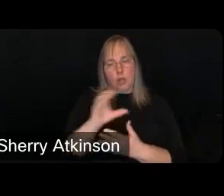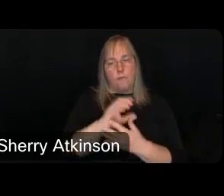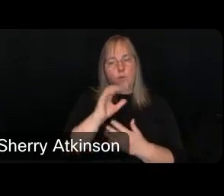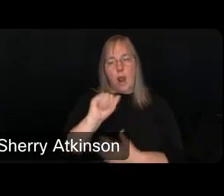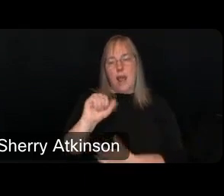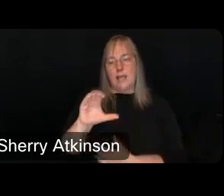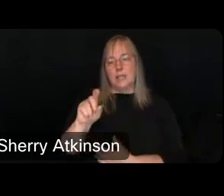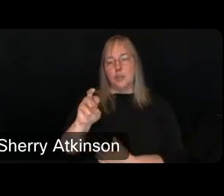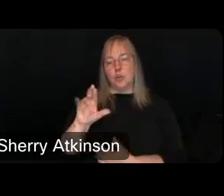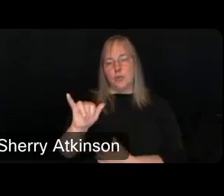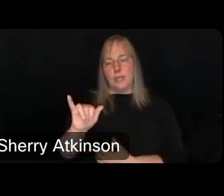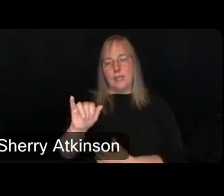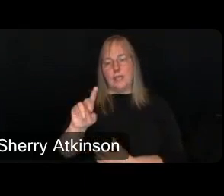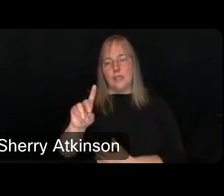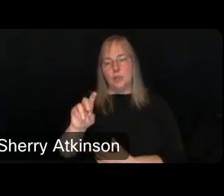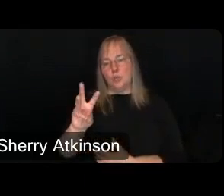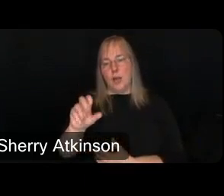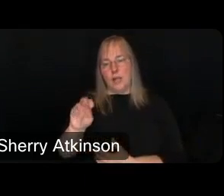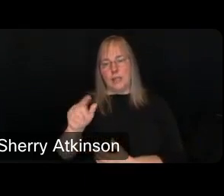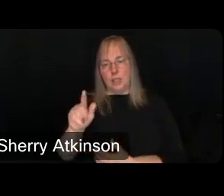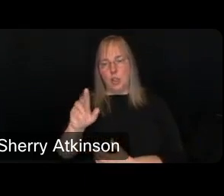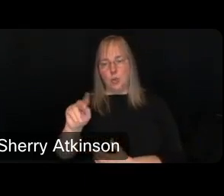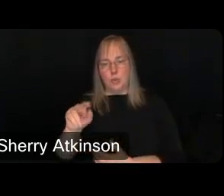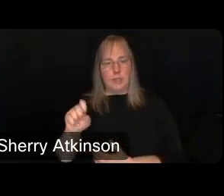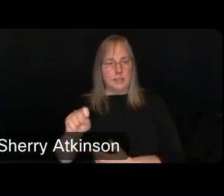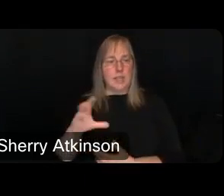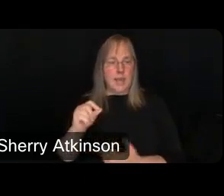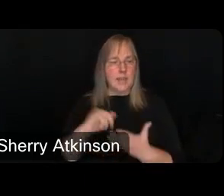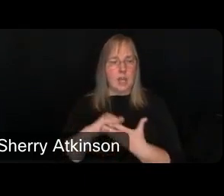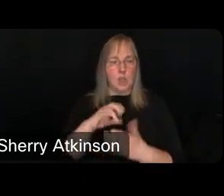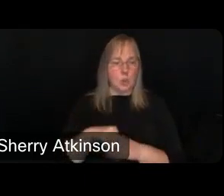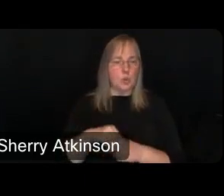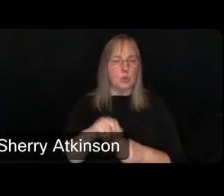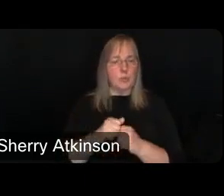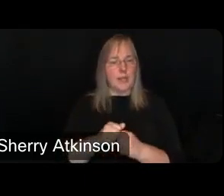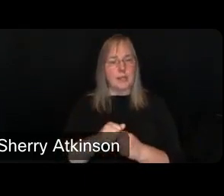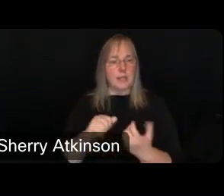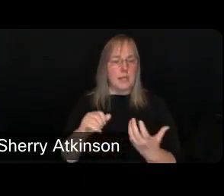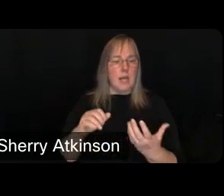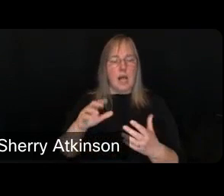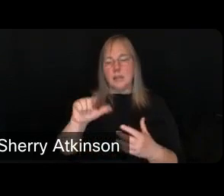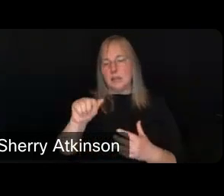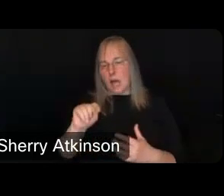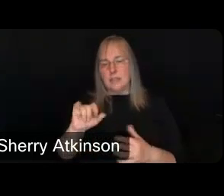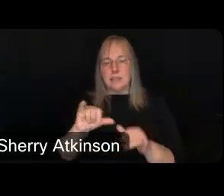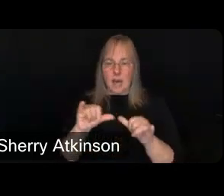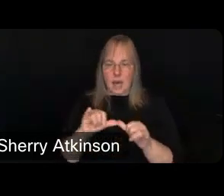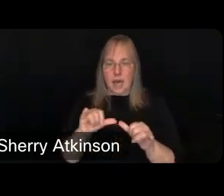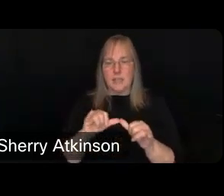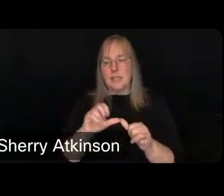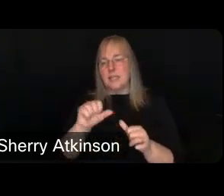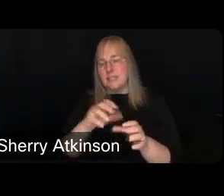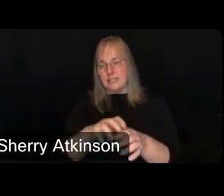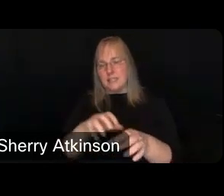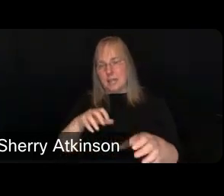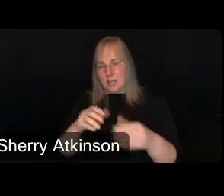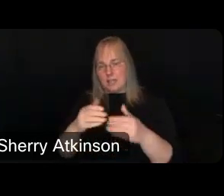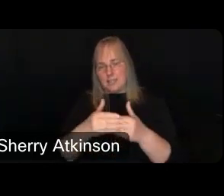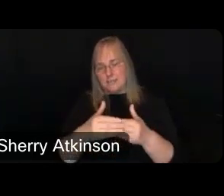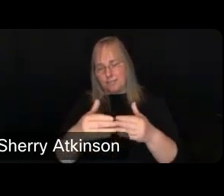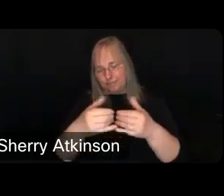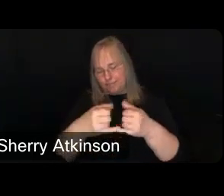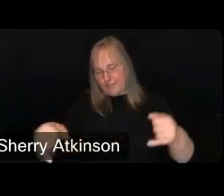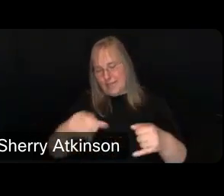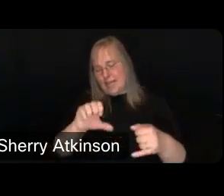to lot coverage, lot size, setback, stormwater management, and parking. So basically, the ADUs will be dependent upon the